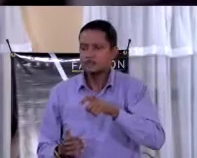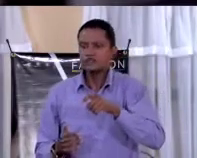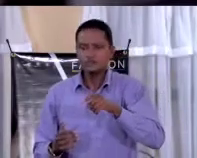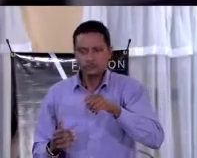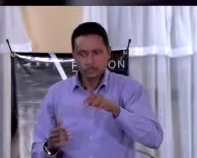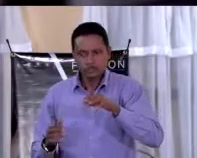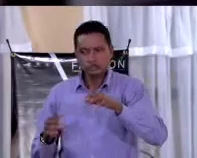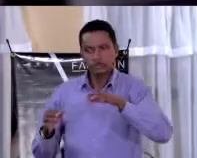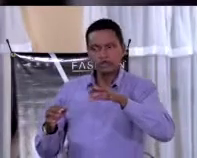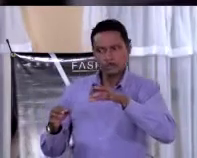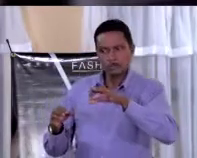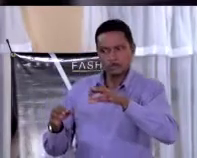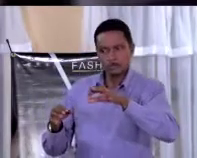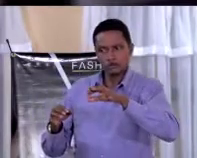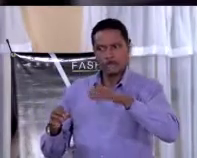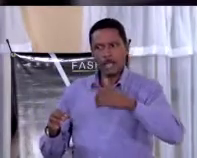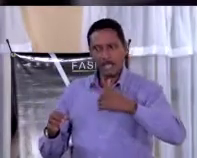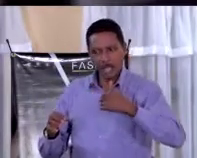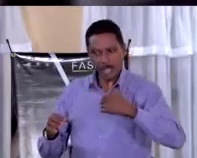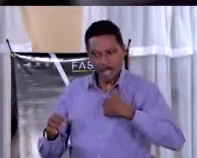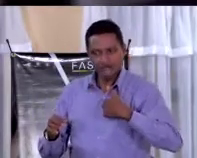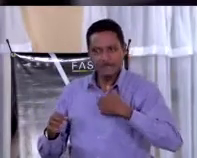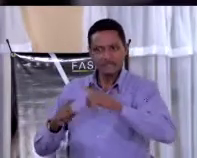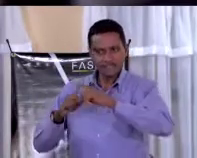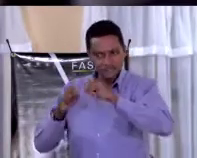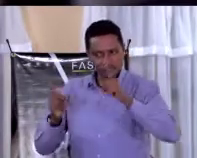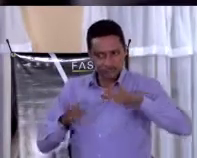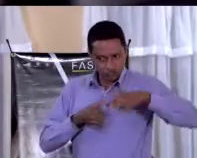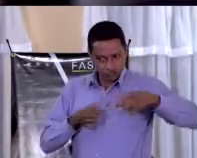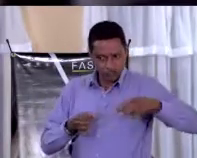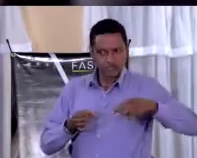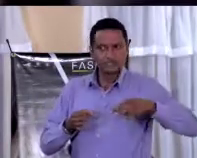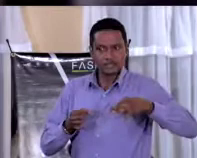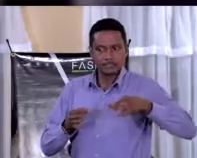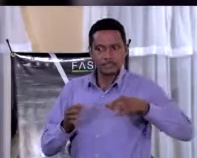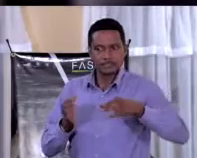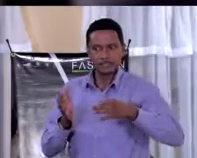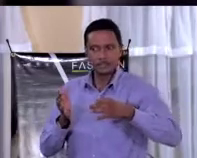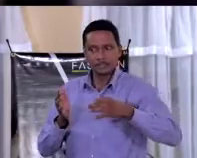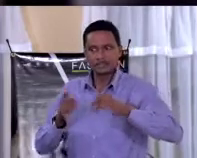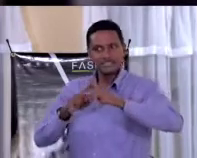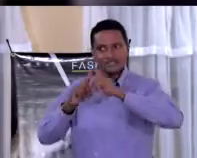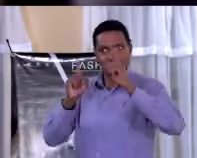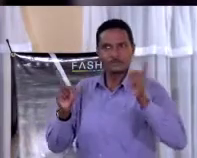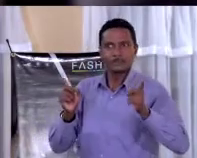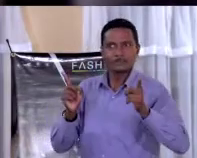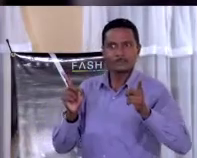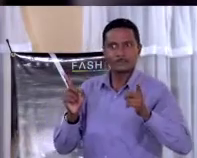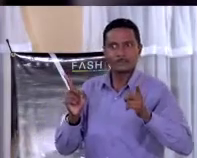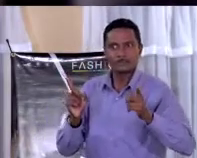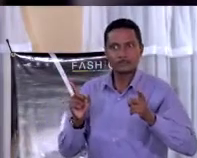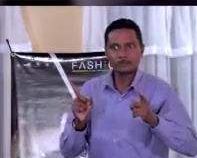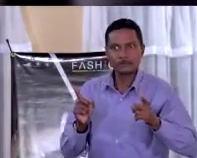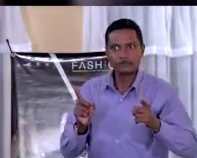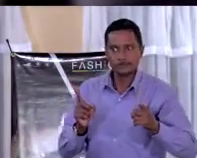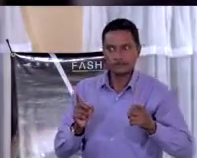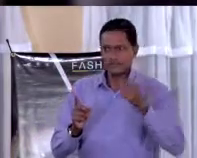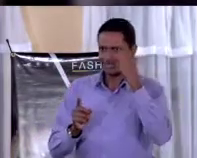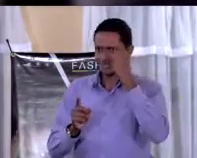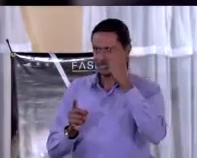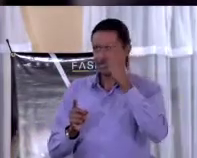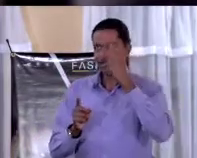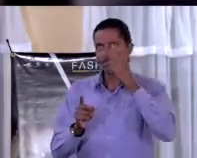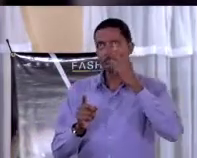them. Because the Italians, when I read up on the Italian reputation for the